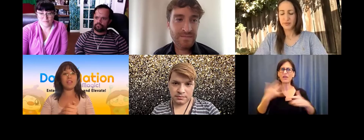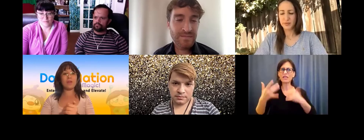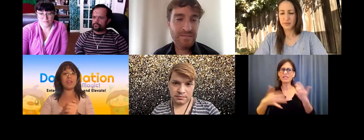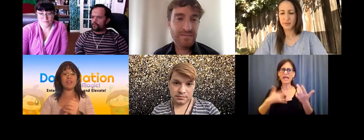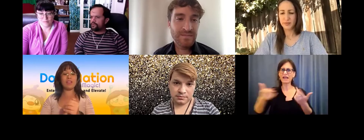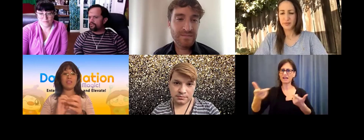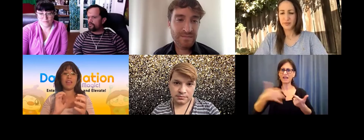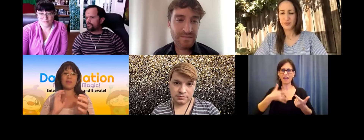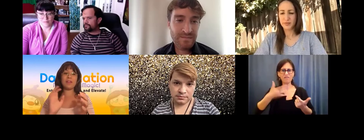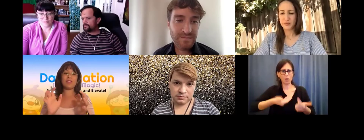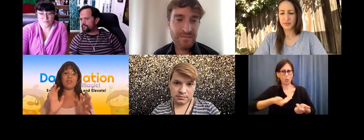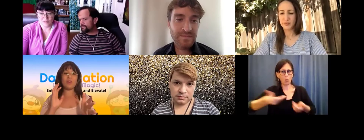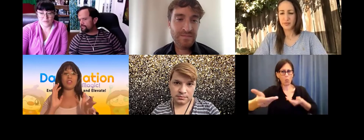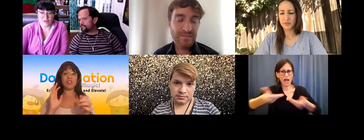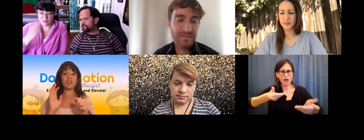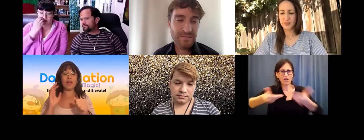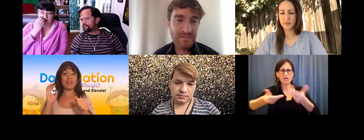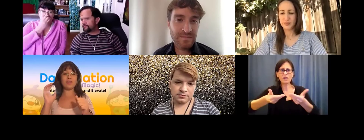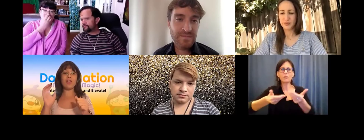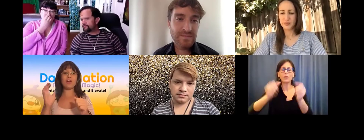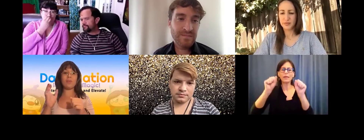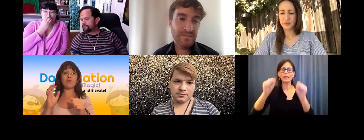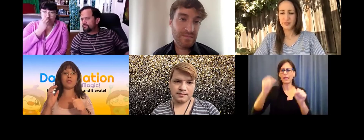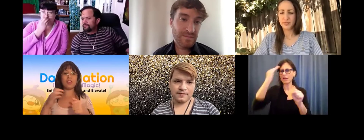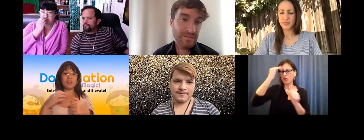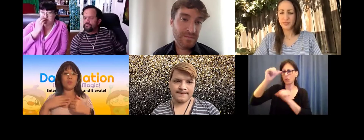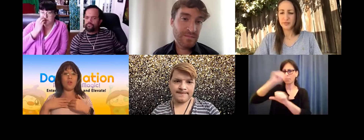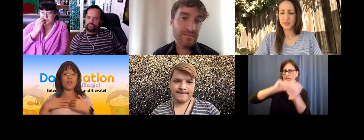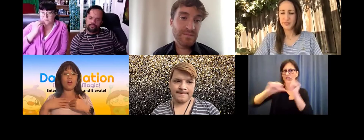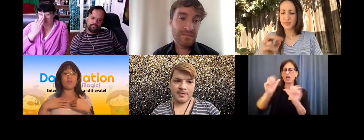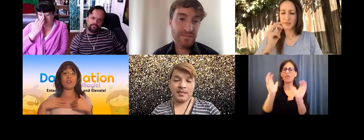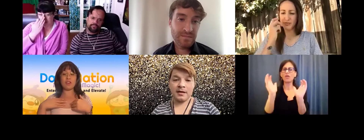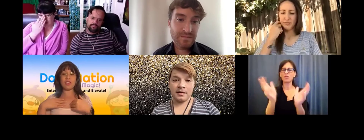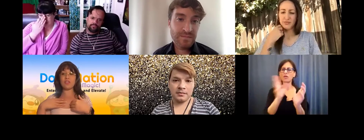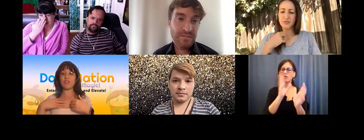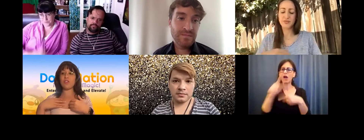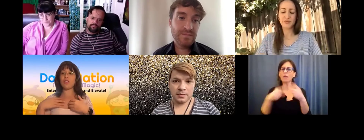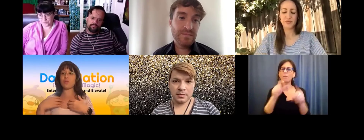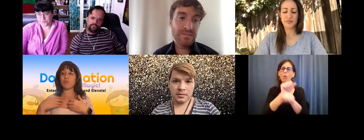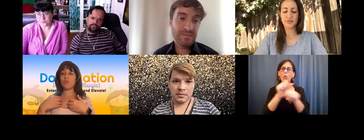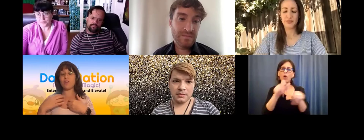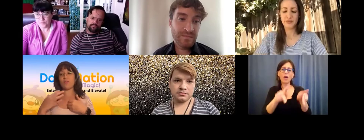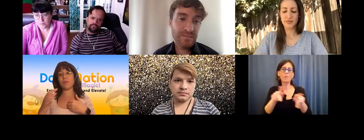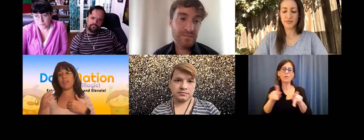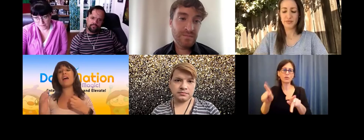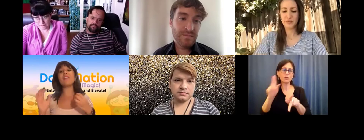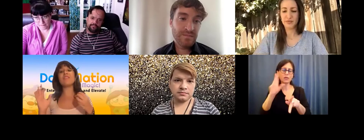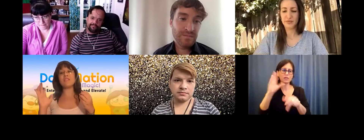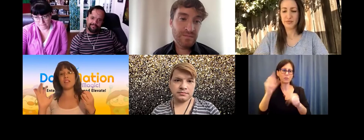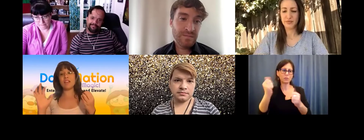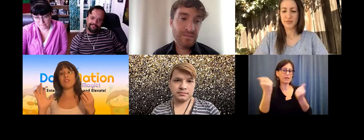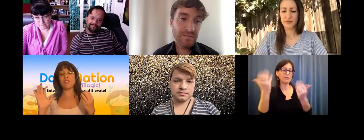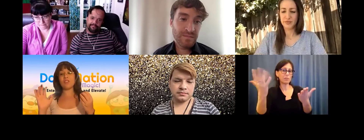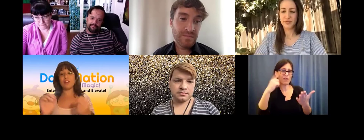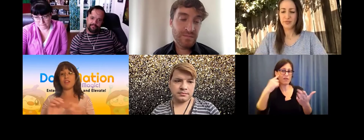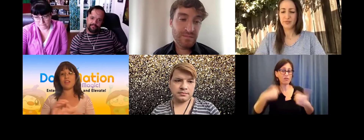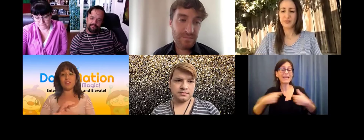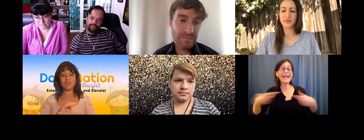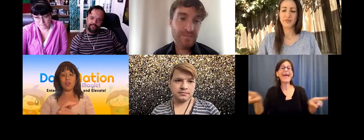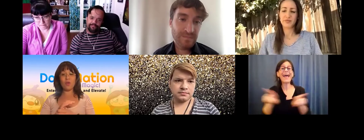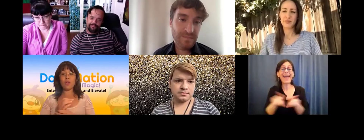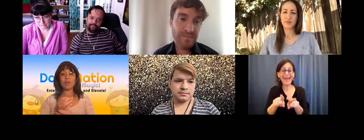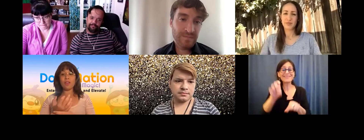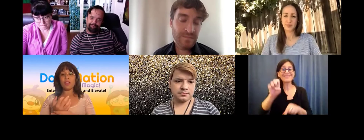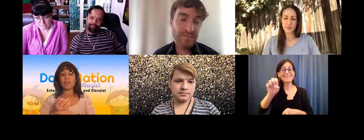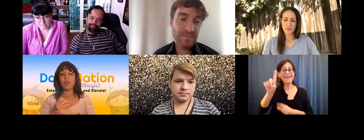so excited and welcomed that we get to get to know each other and to talk about the work opportunities they're going to provide for me as